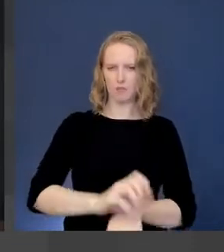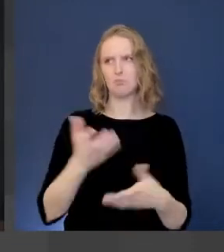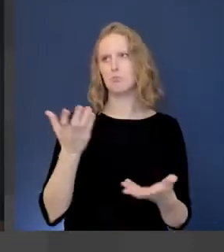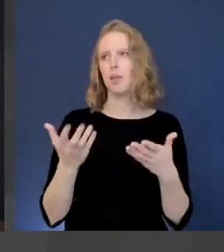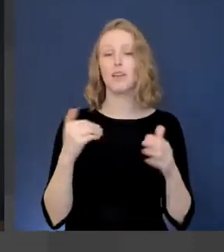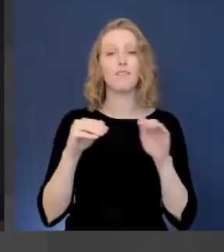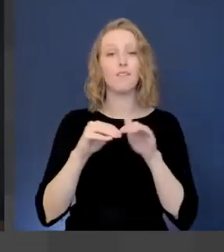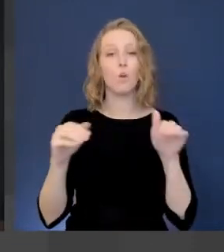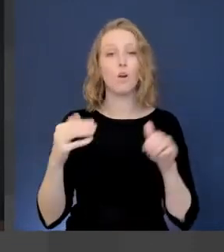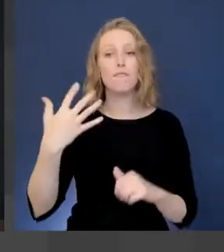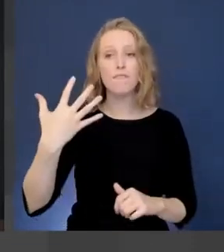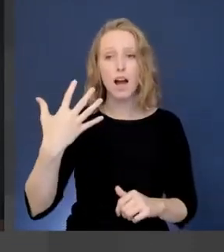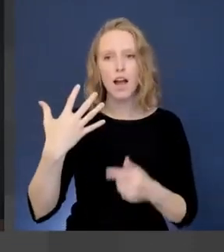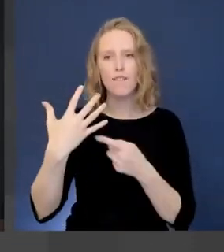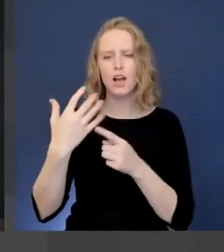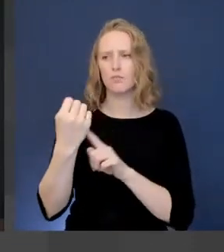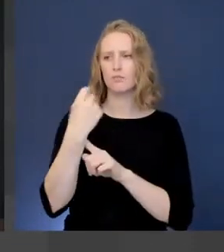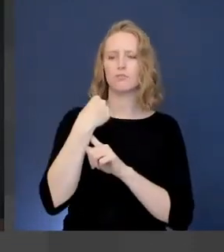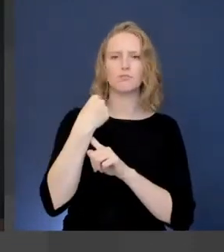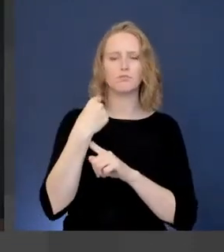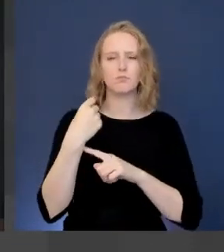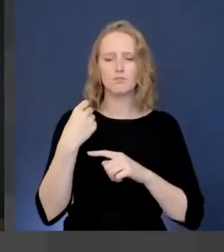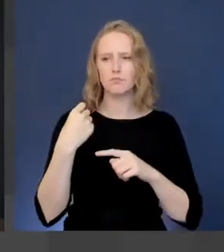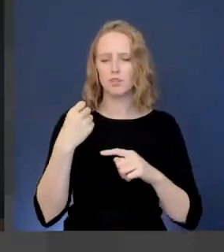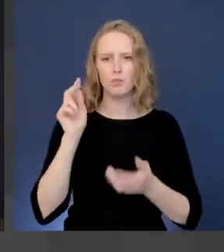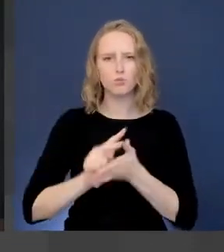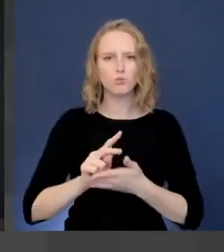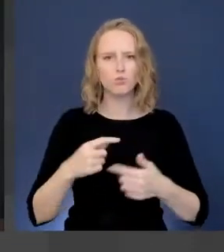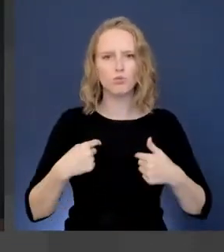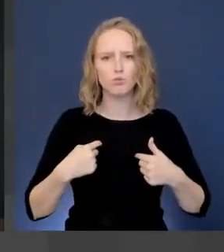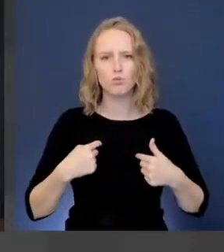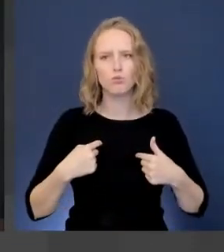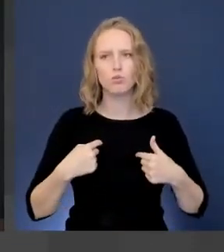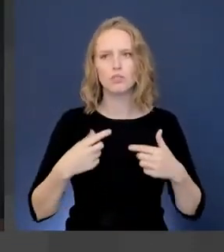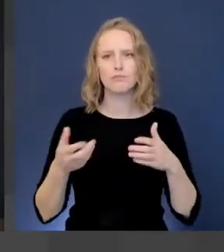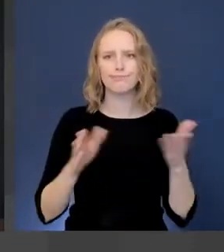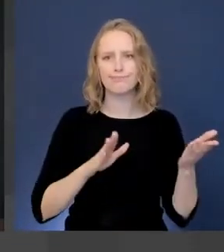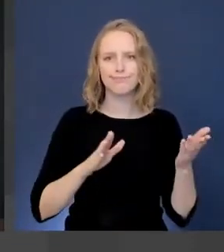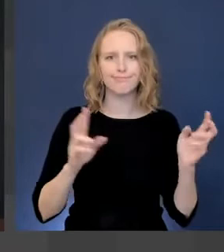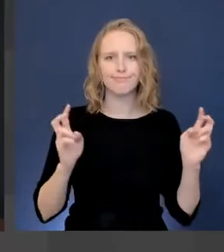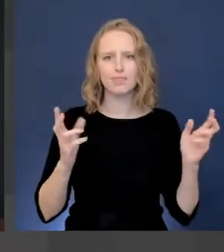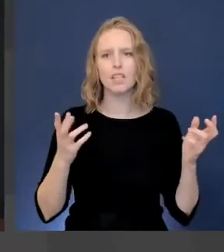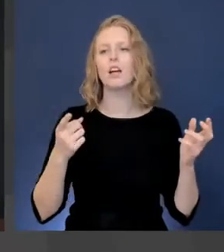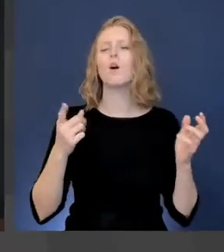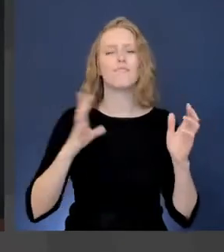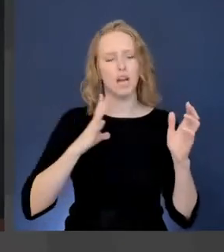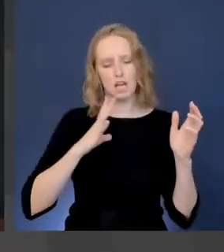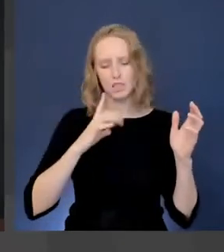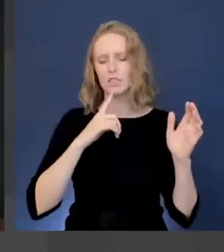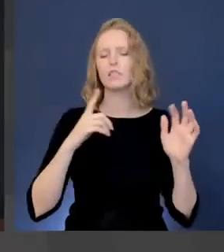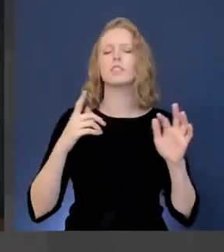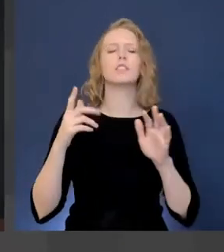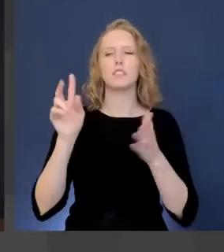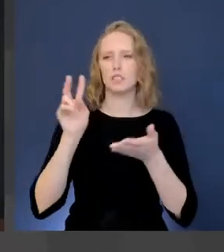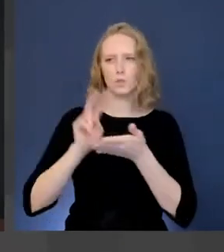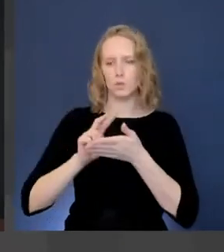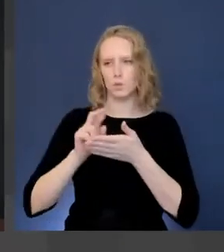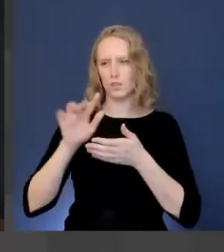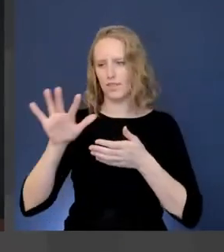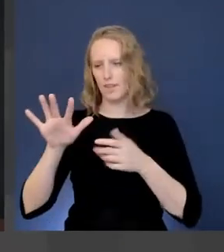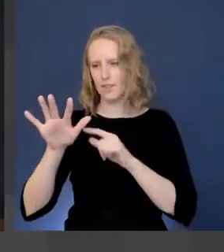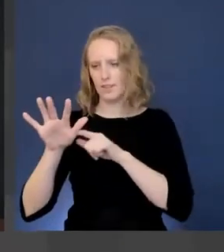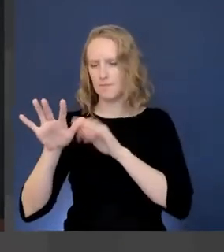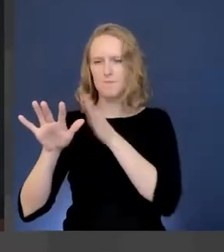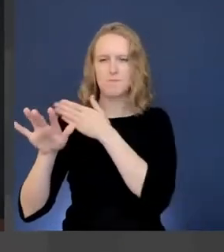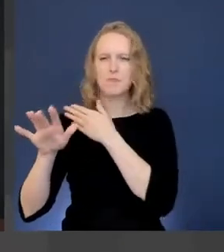5 and I get defeated at floor 5. So then next time around, I'll remember, I should have chosen a different weapon and then I